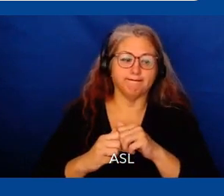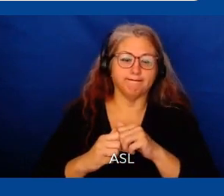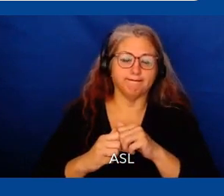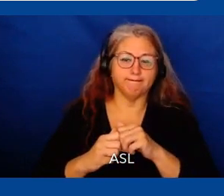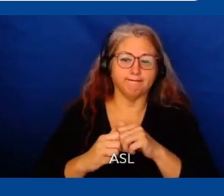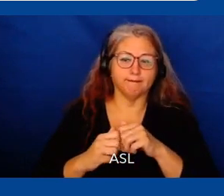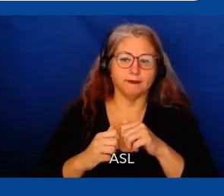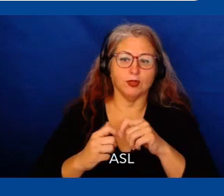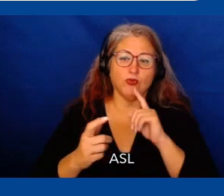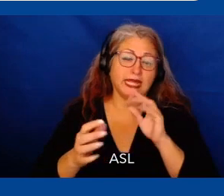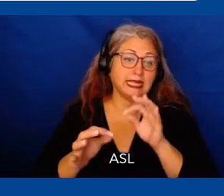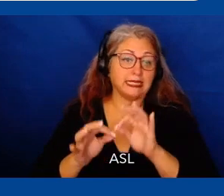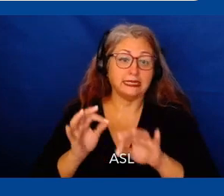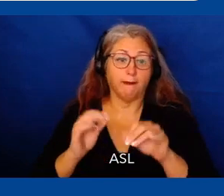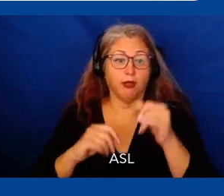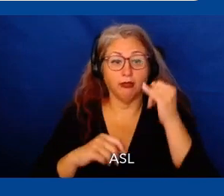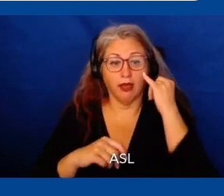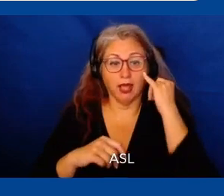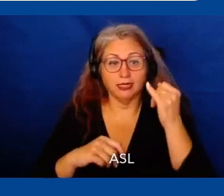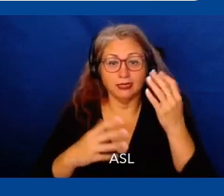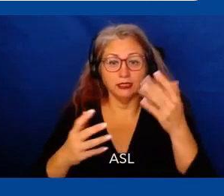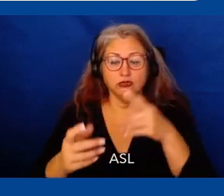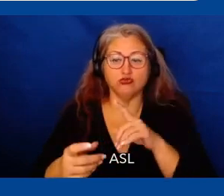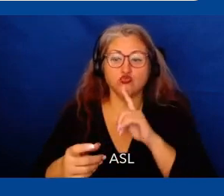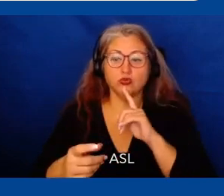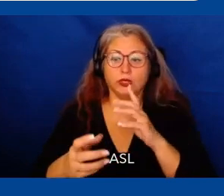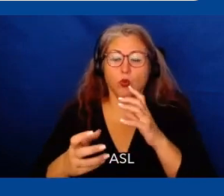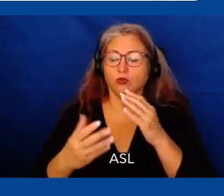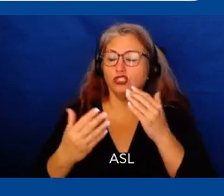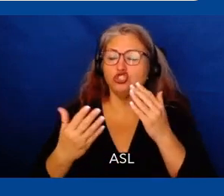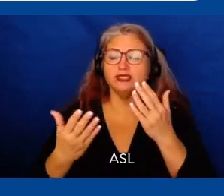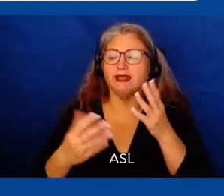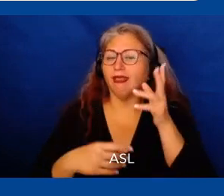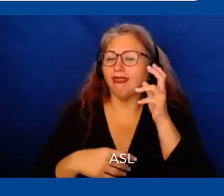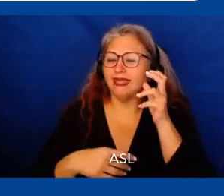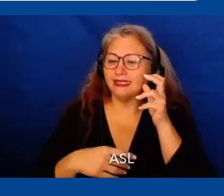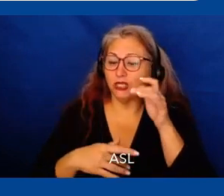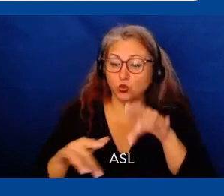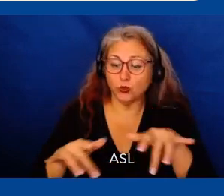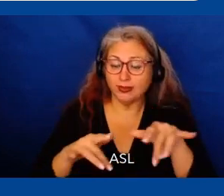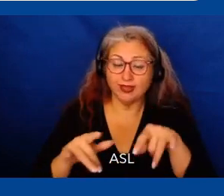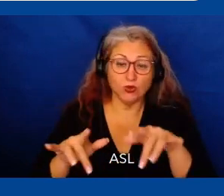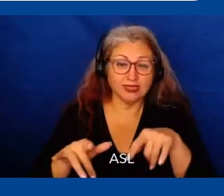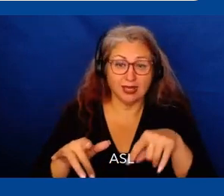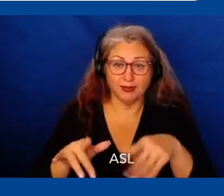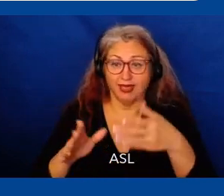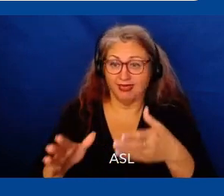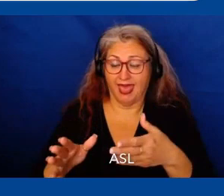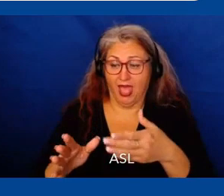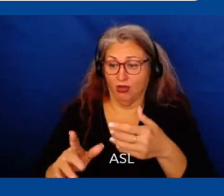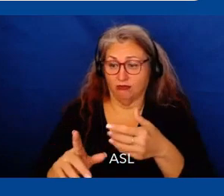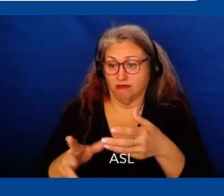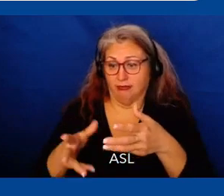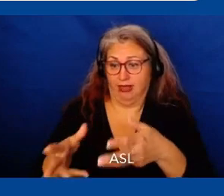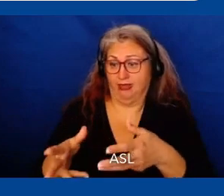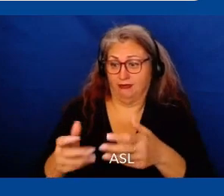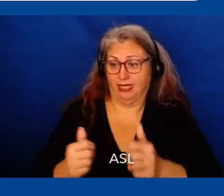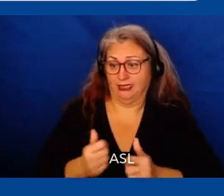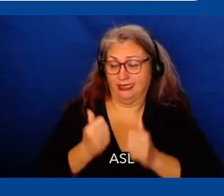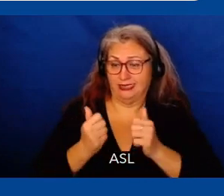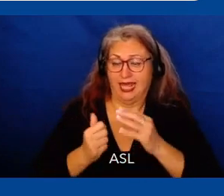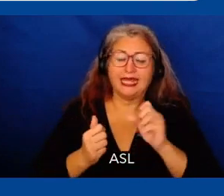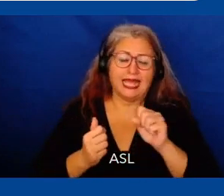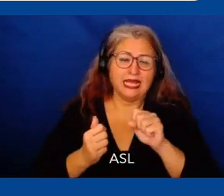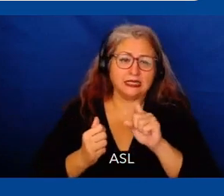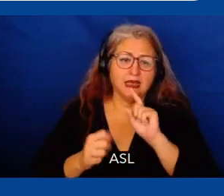the pretty simple idea of really wanting to just listen to these tapes. I mean, these tapes existed on their own. Obviously, it is in